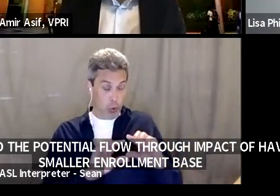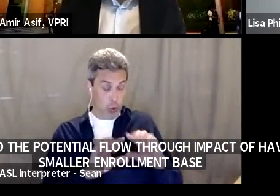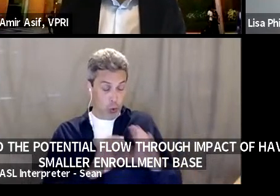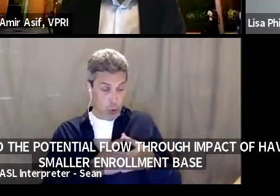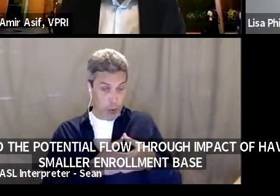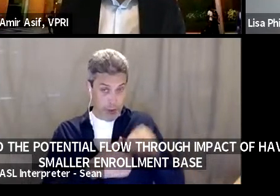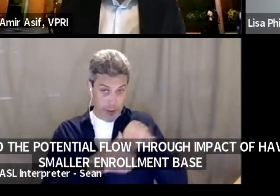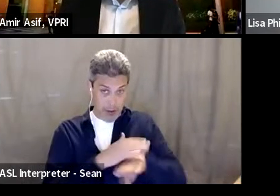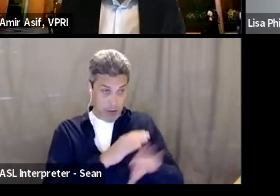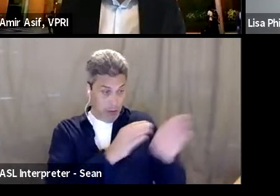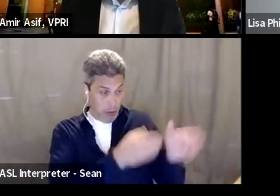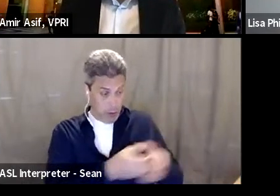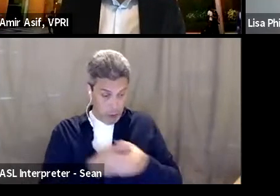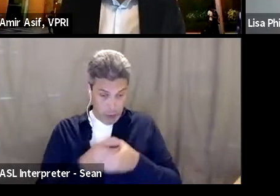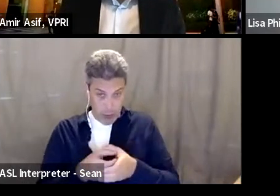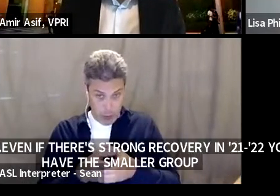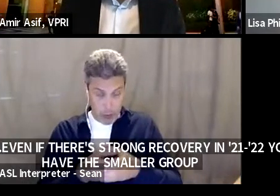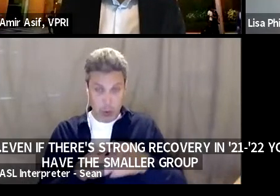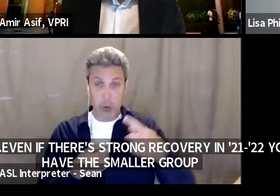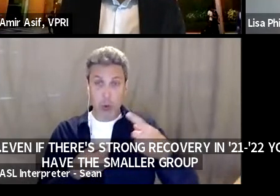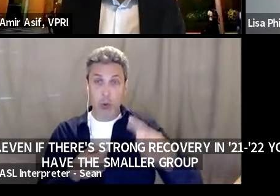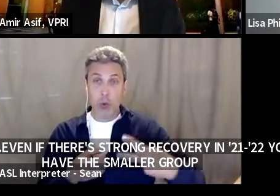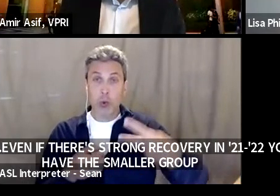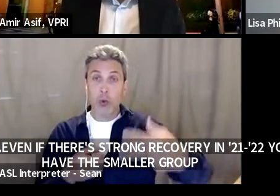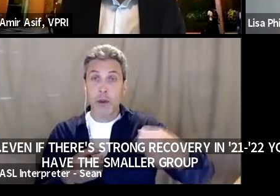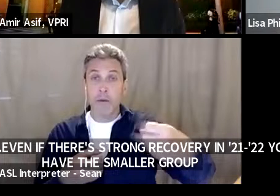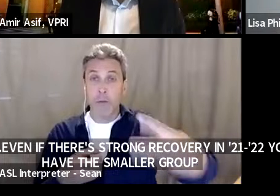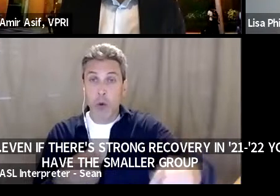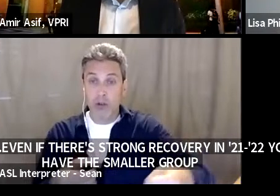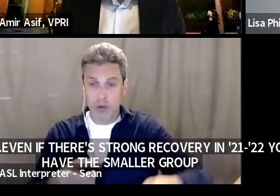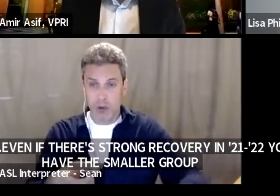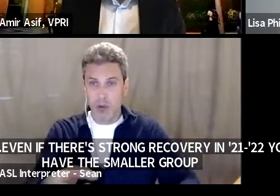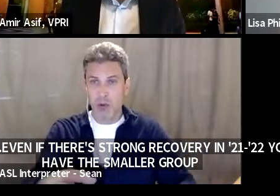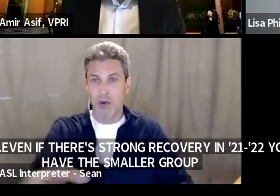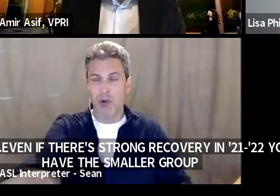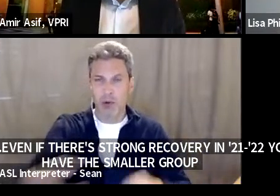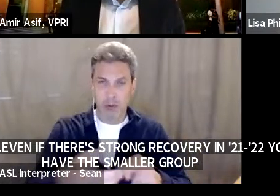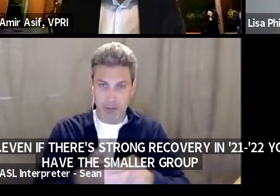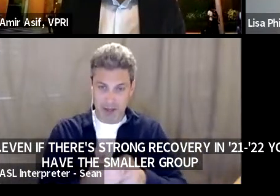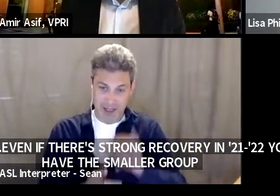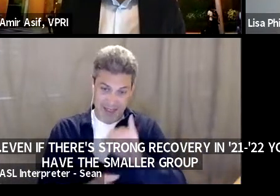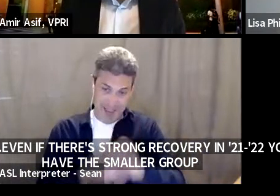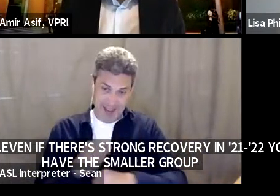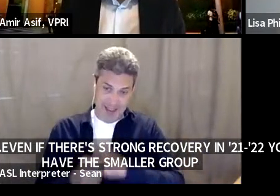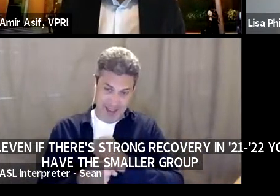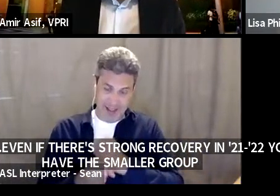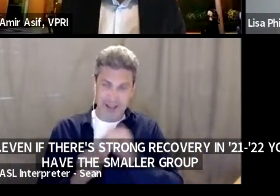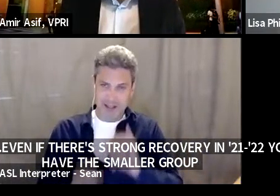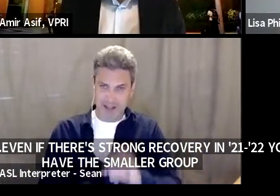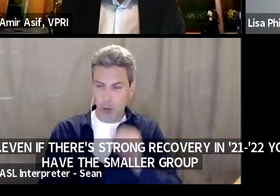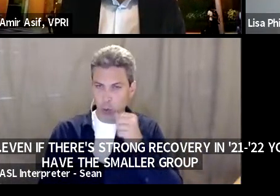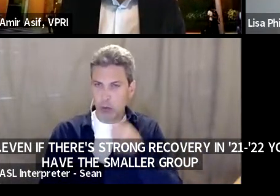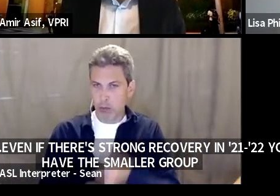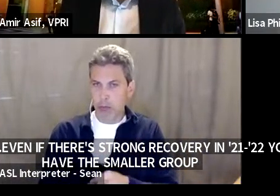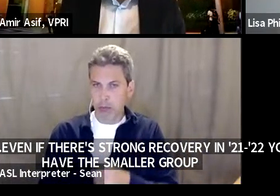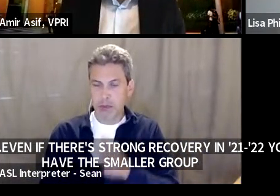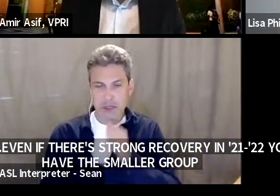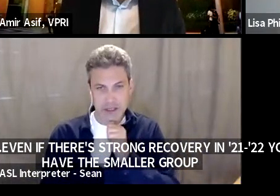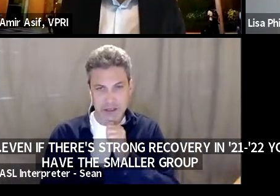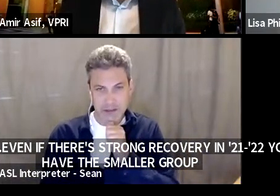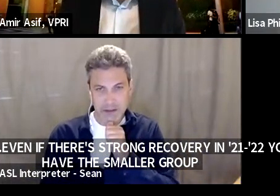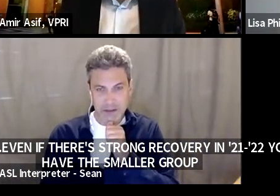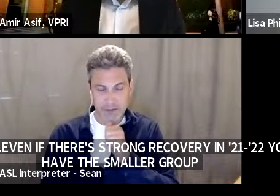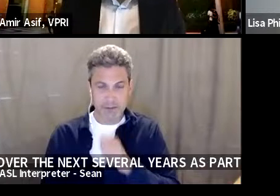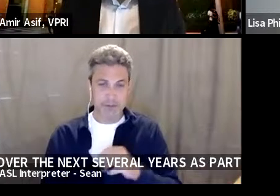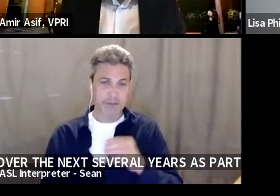current understanding of our situation. And of course, that is on top of the decline in tuition that we experienced last